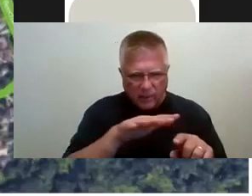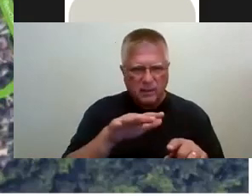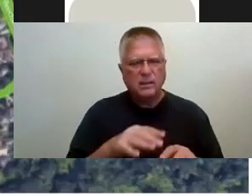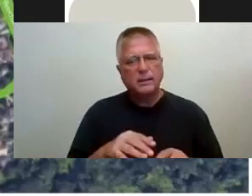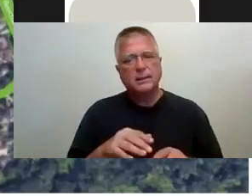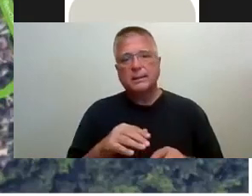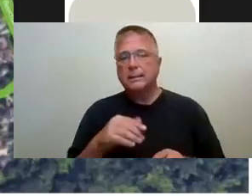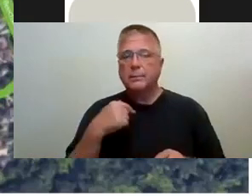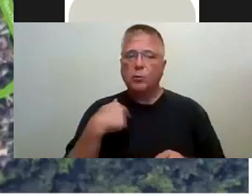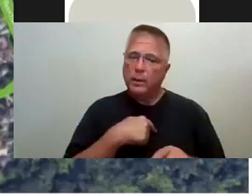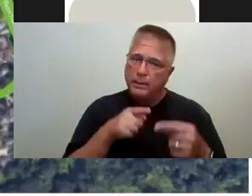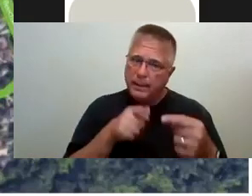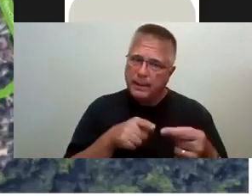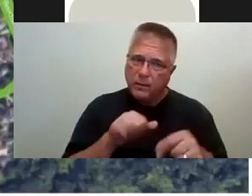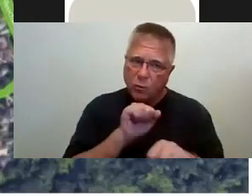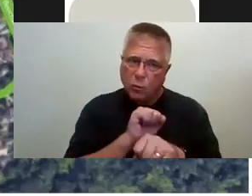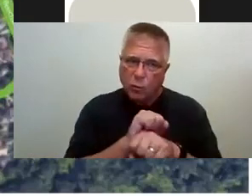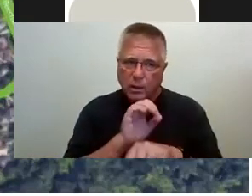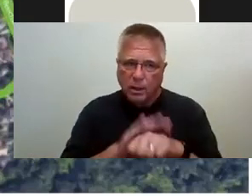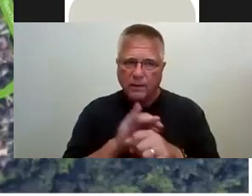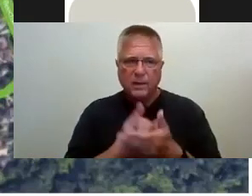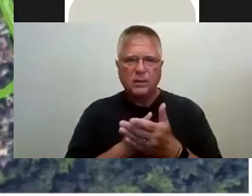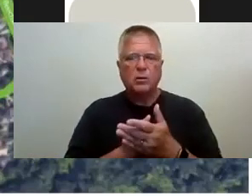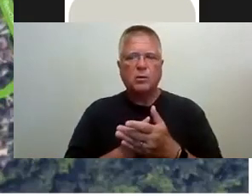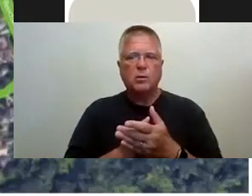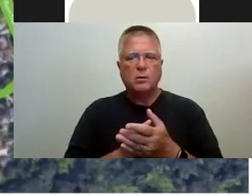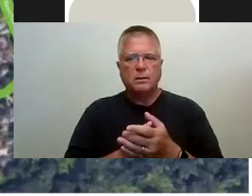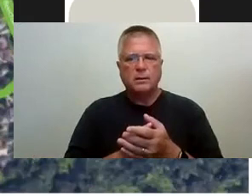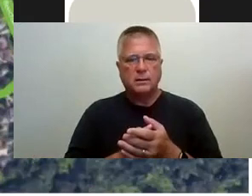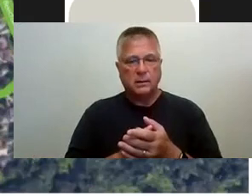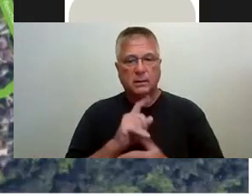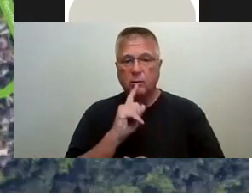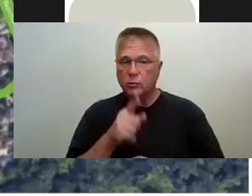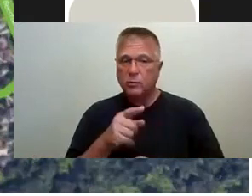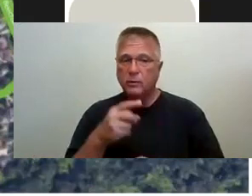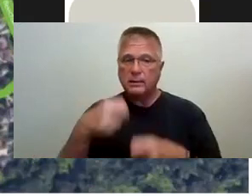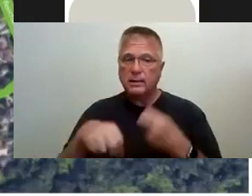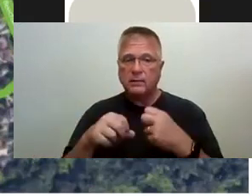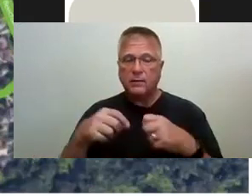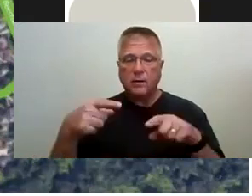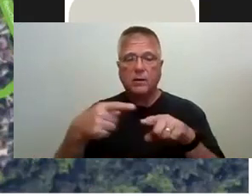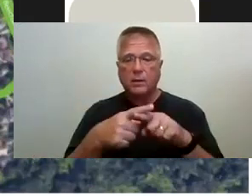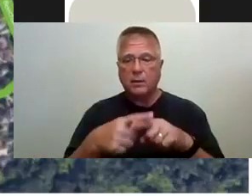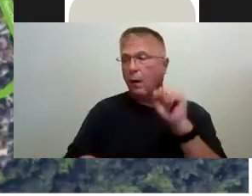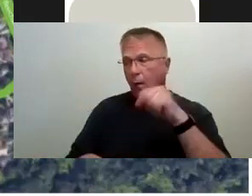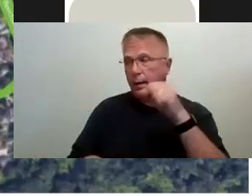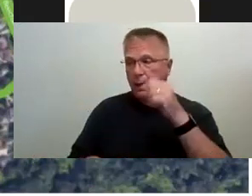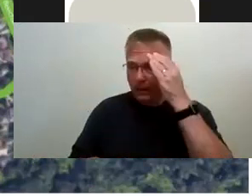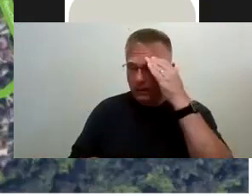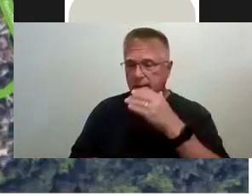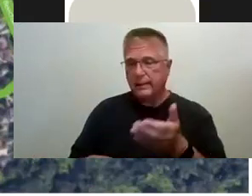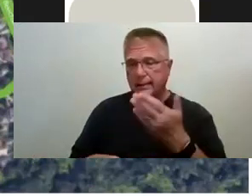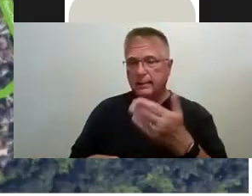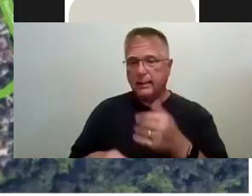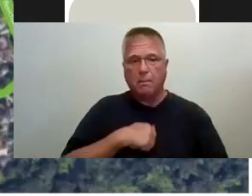our work plan also, but you were not imagining that that's a difficult intersection. We need to make improvements to it. I know it's Yeah. not. And